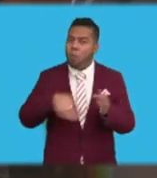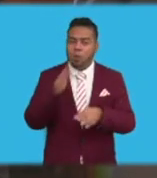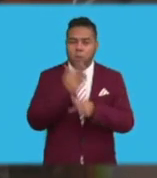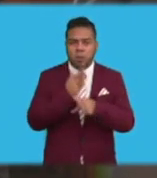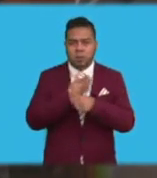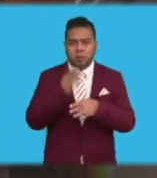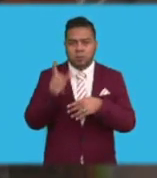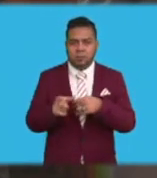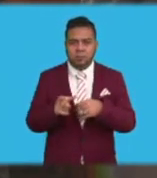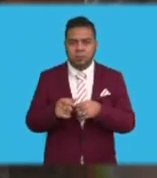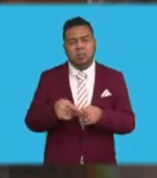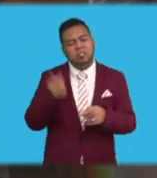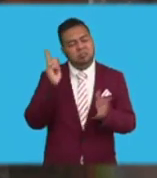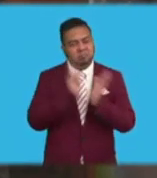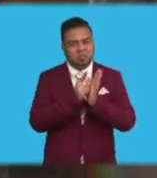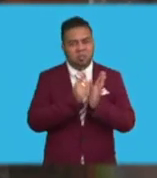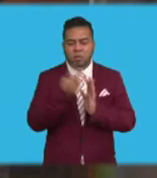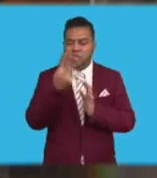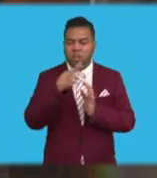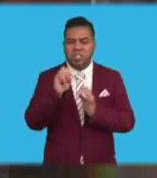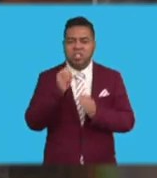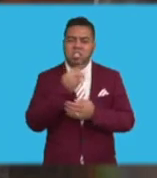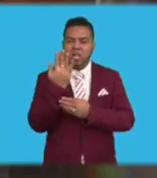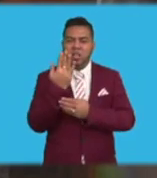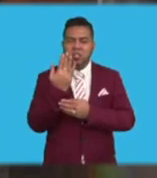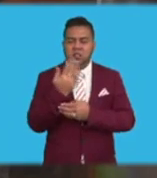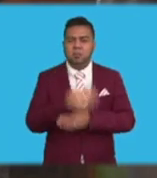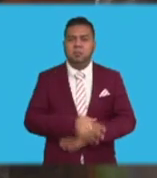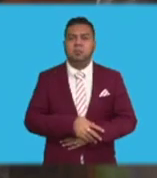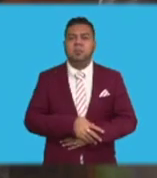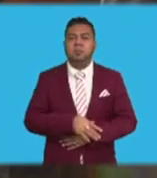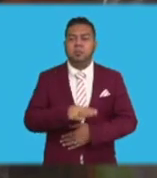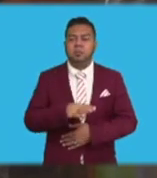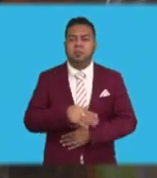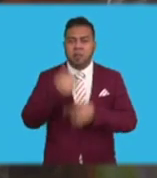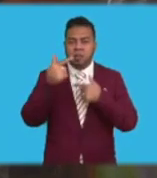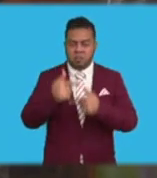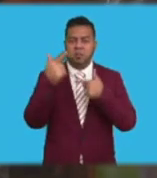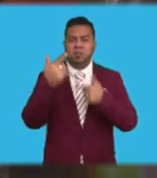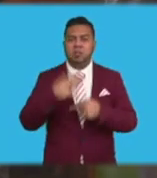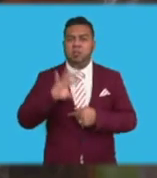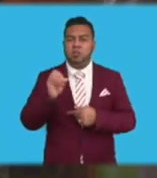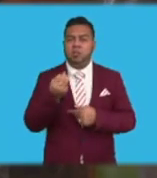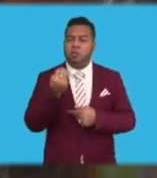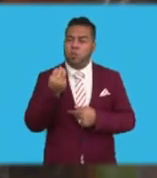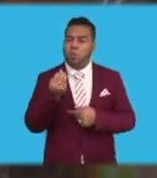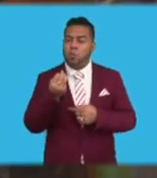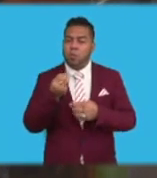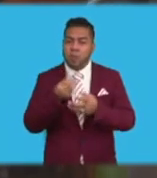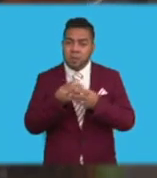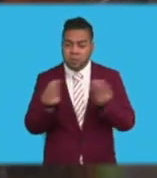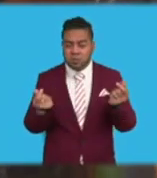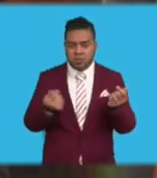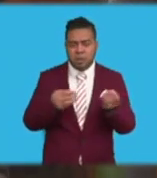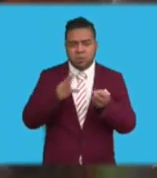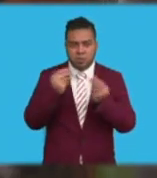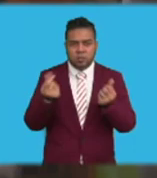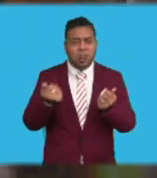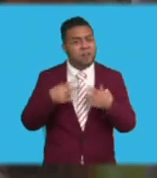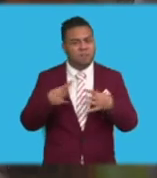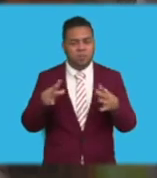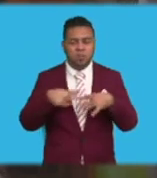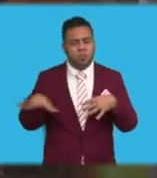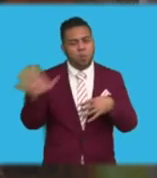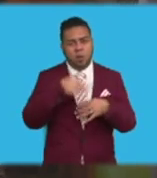is timely, because there is a 30-day time limit in which the mediator has to come up with a solution with the parties, and it's also free to